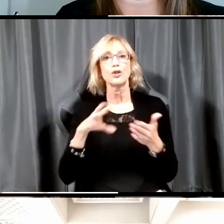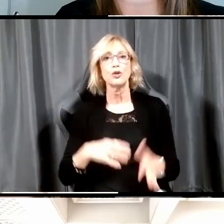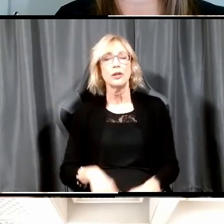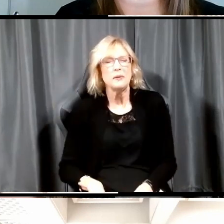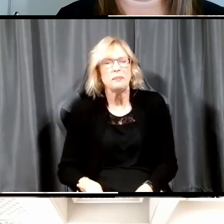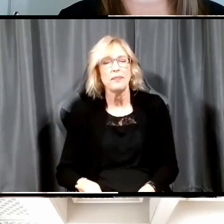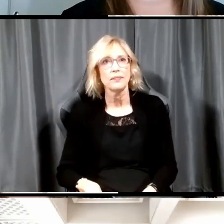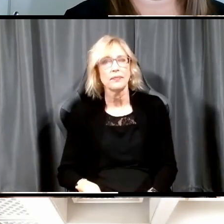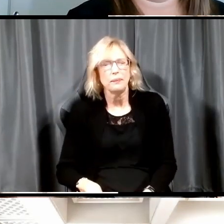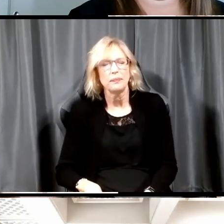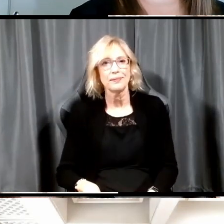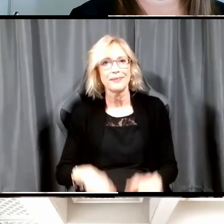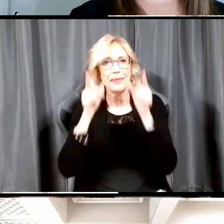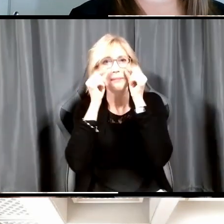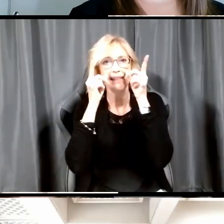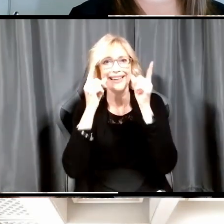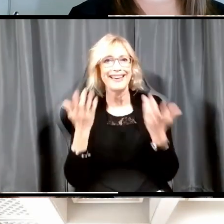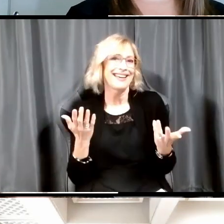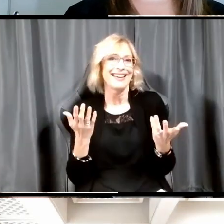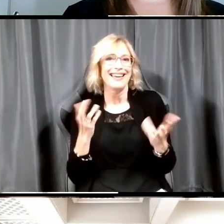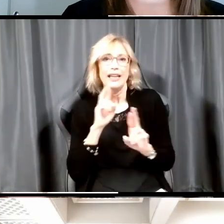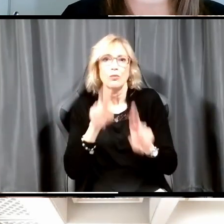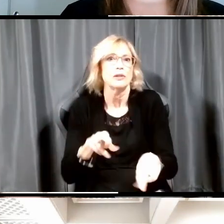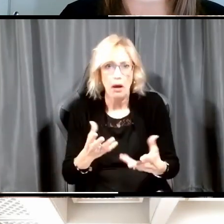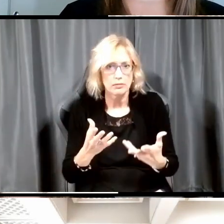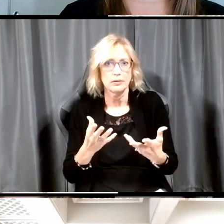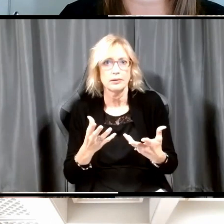kids, adults blink the moment. It's a response.